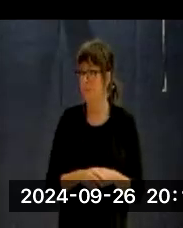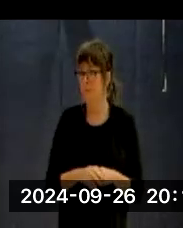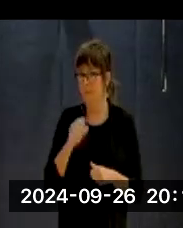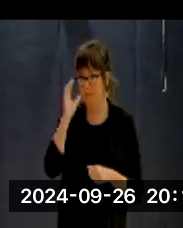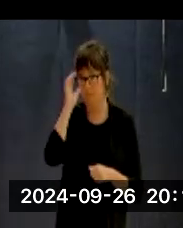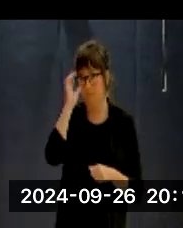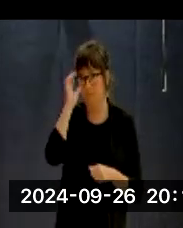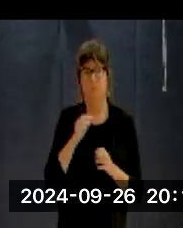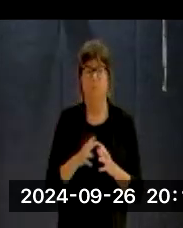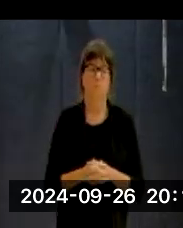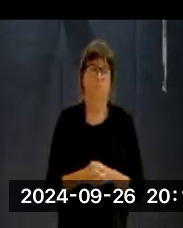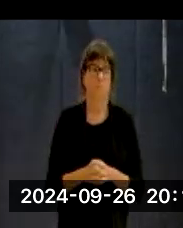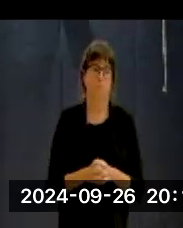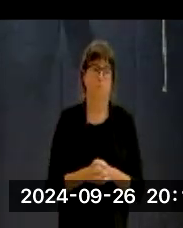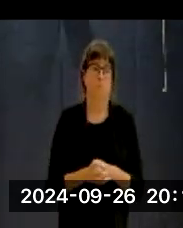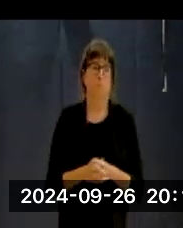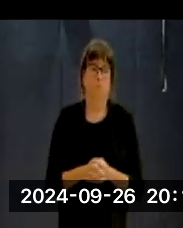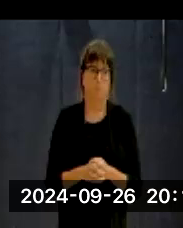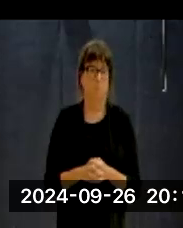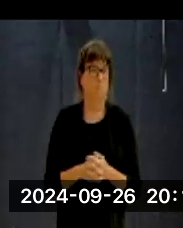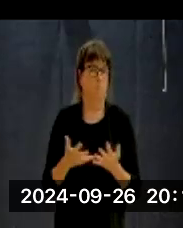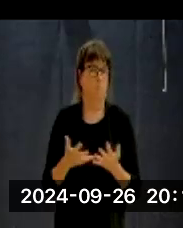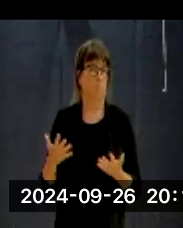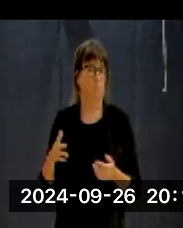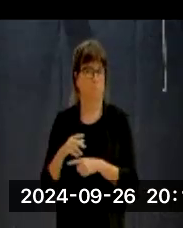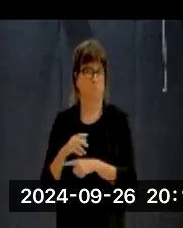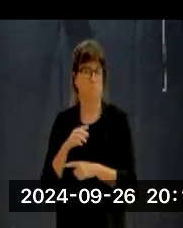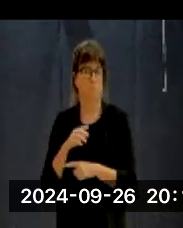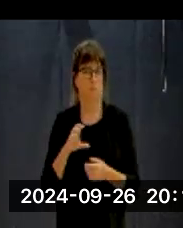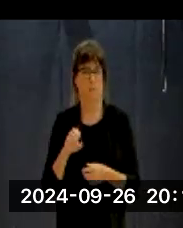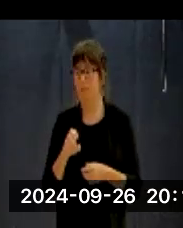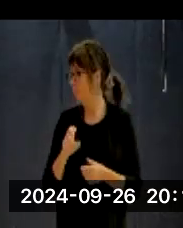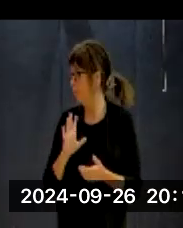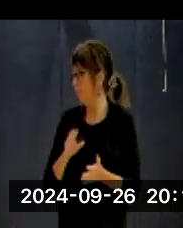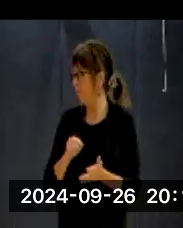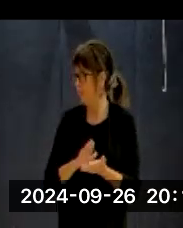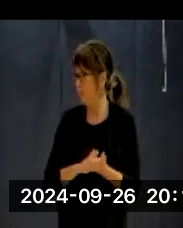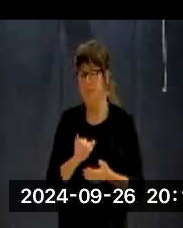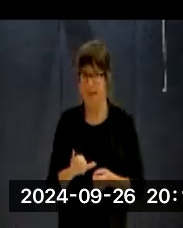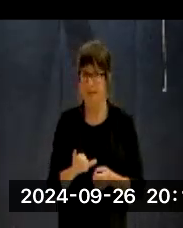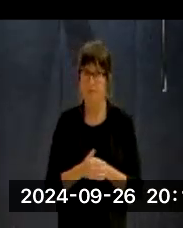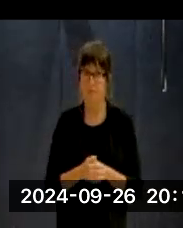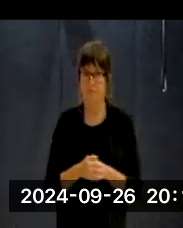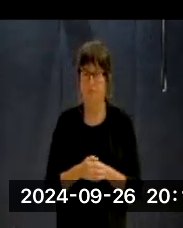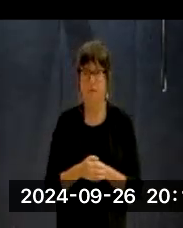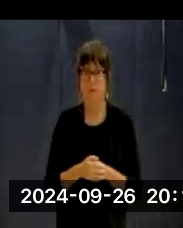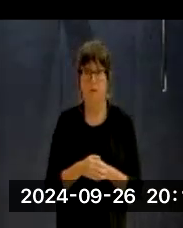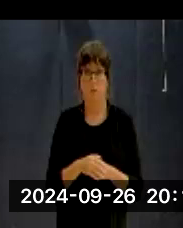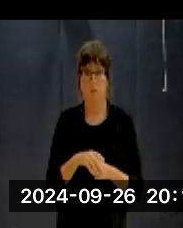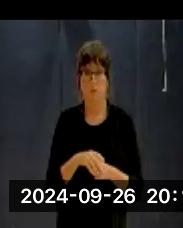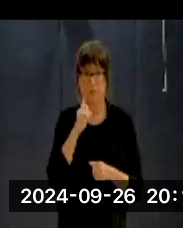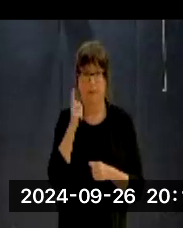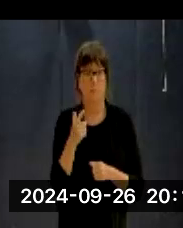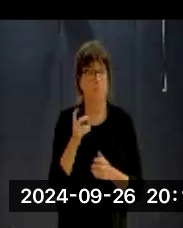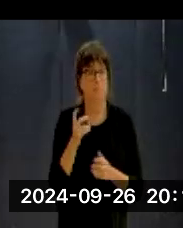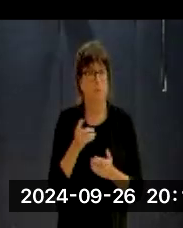Okay. No, we've noted that. Also, I'm going to encourage anyone with any